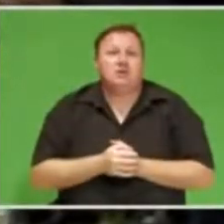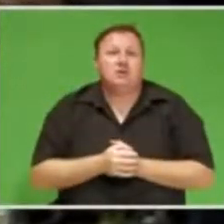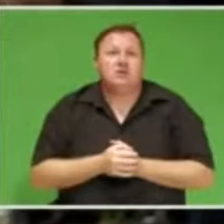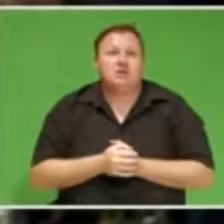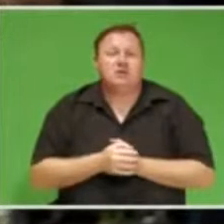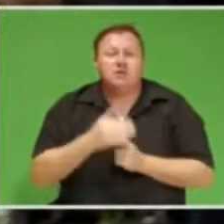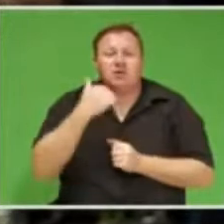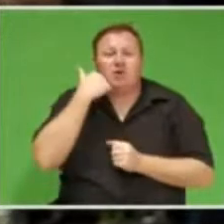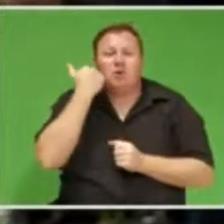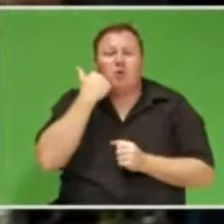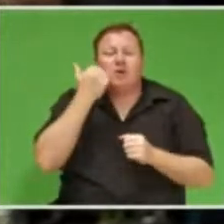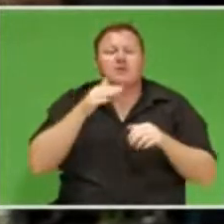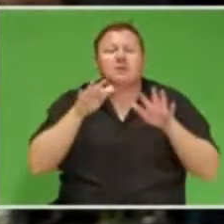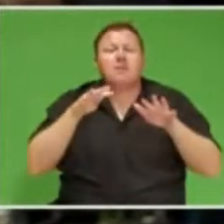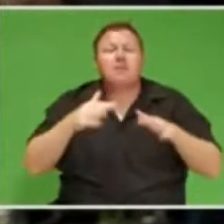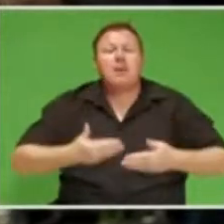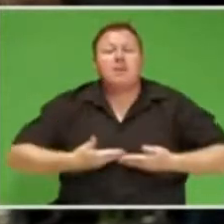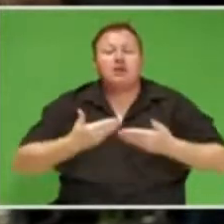public service.